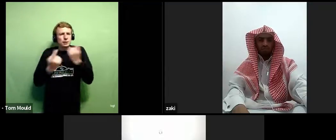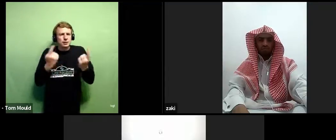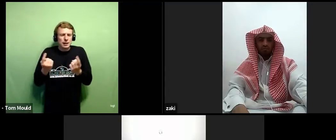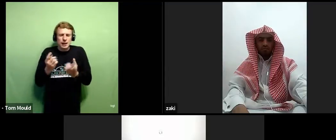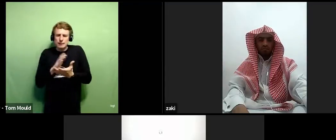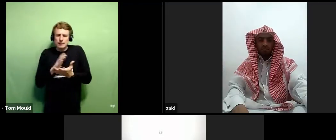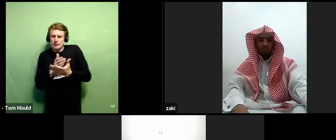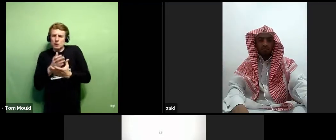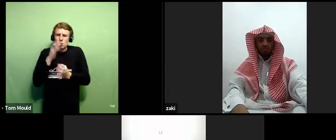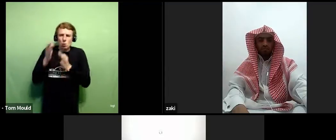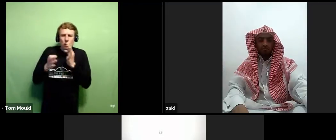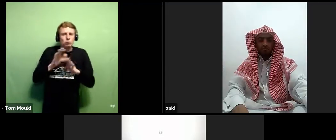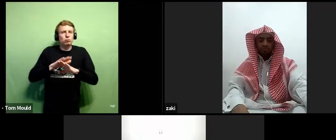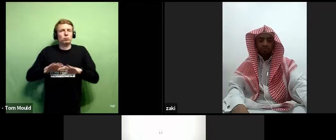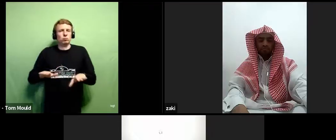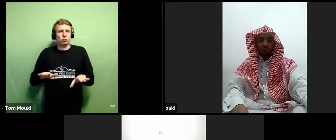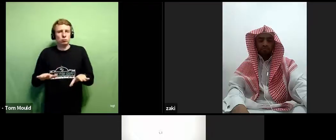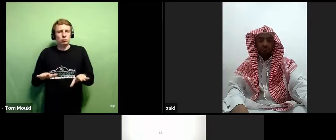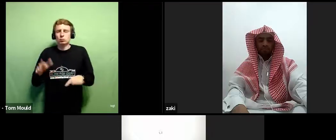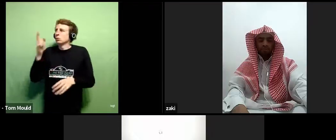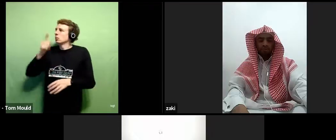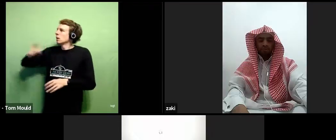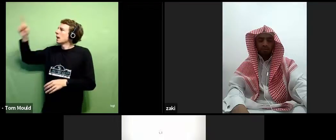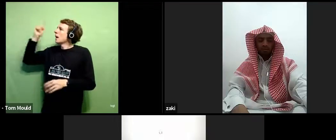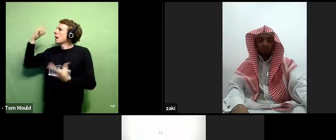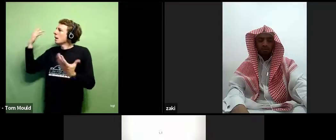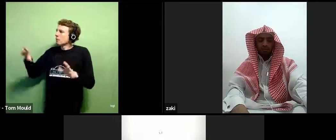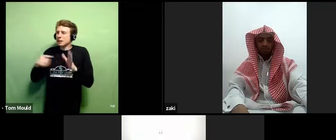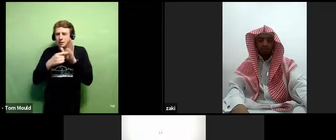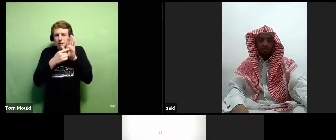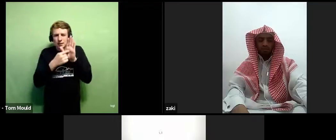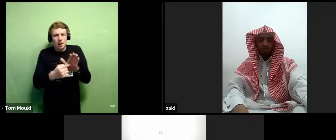to mankind that they may become the pious.